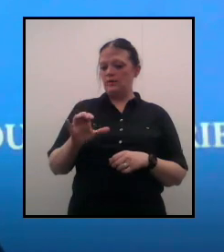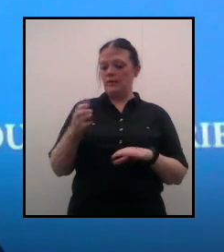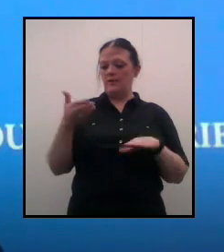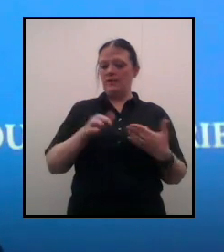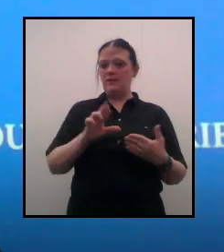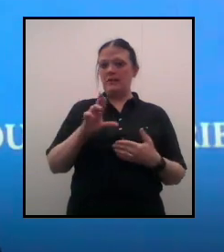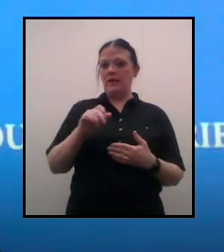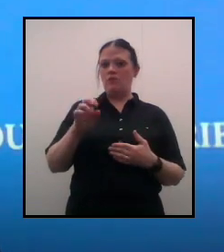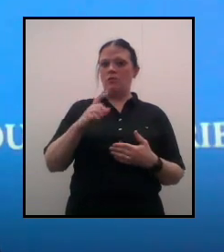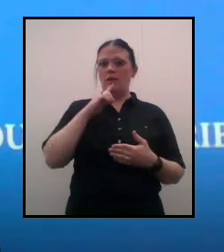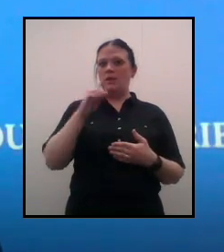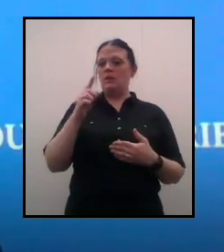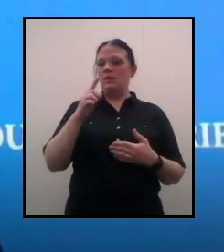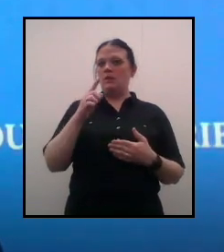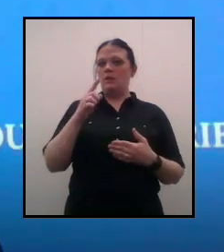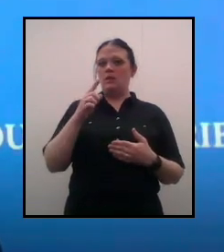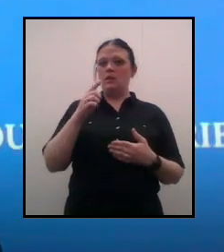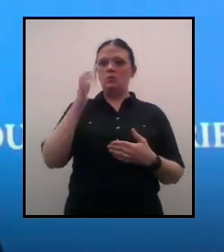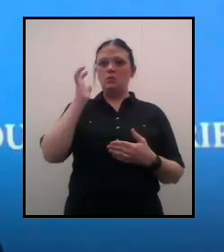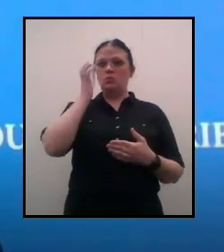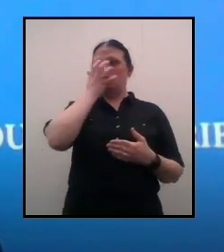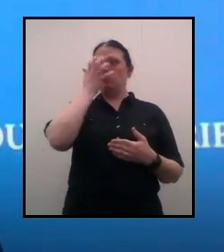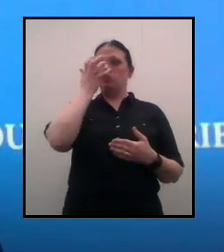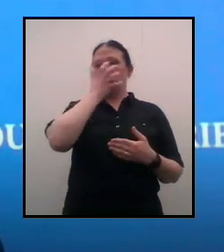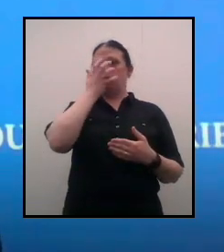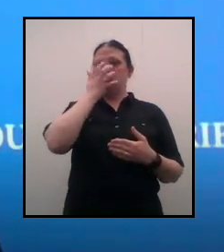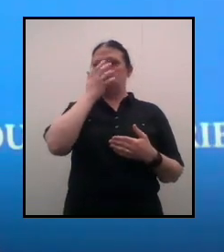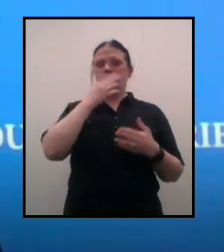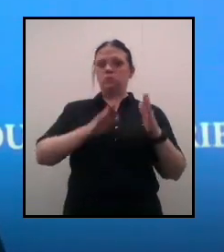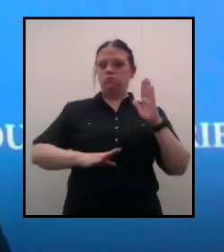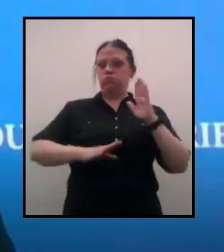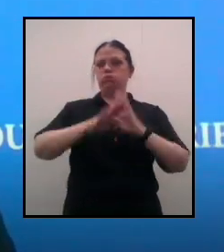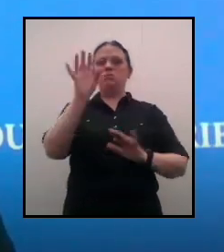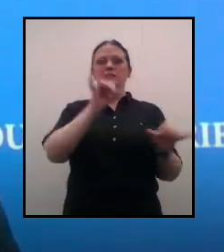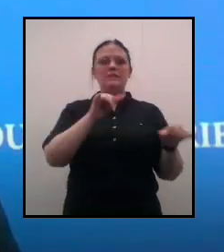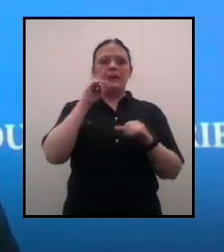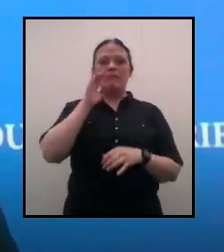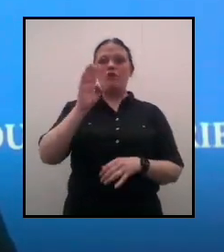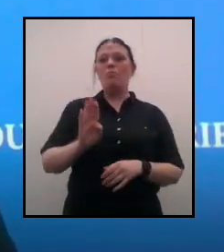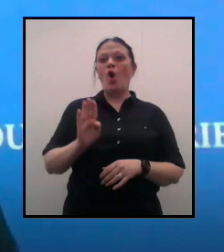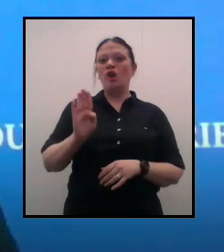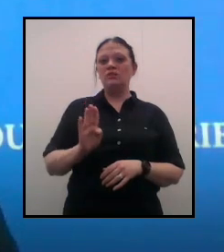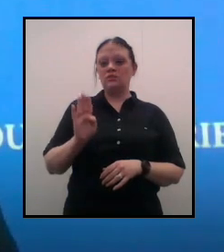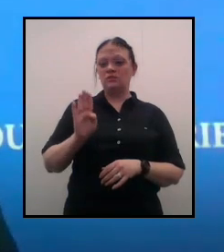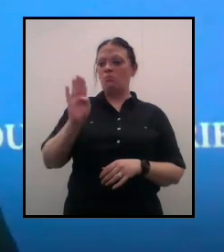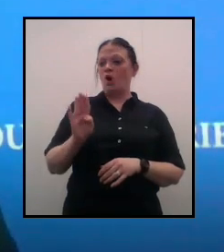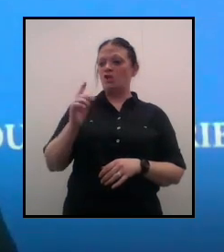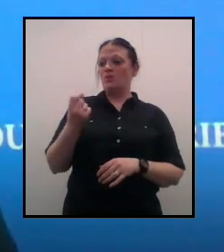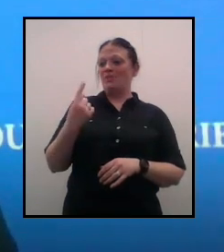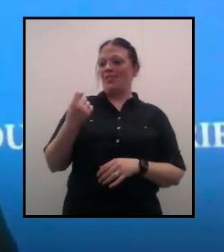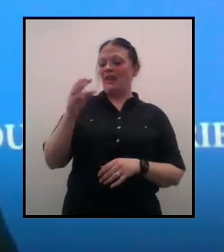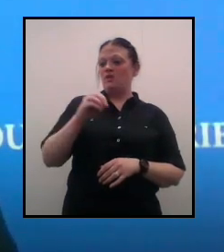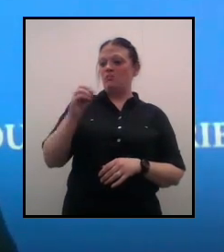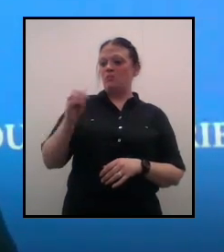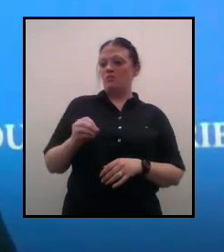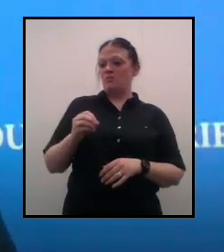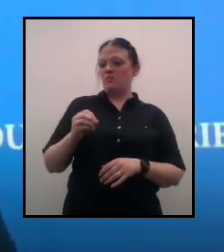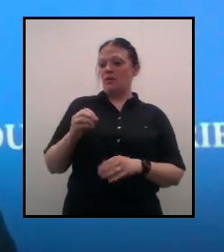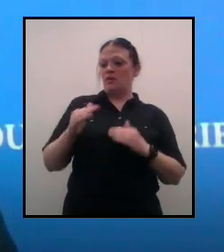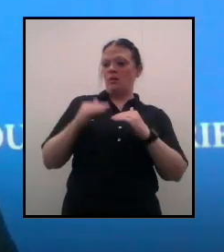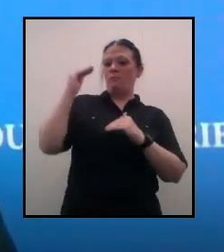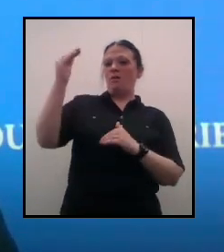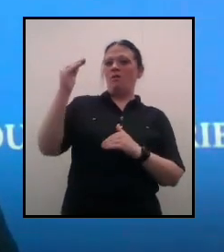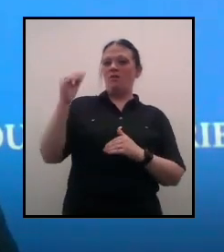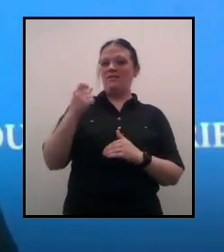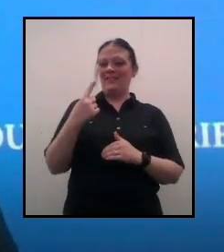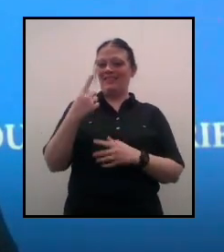is wildly up from last year. Same thing for Boston. Boston was up 11% over the 20-year average.